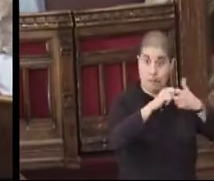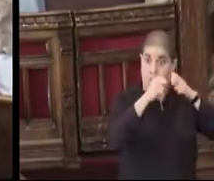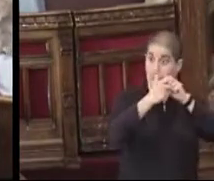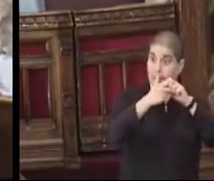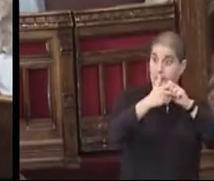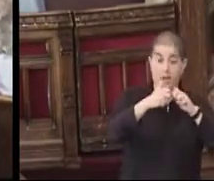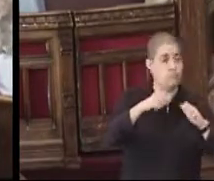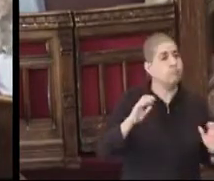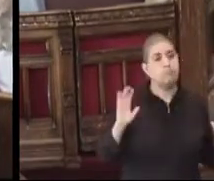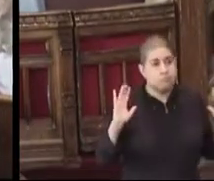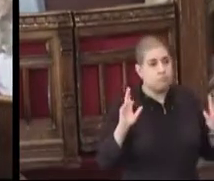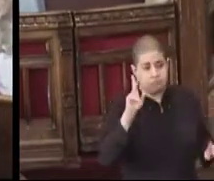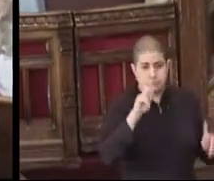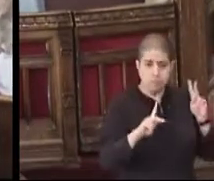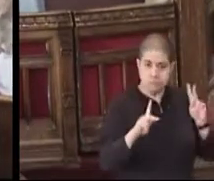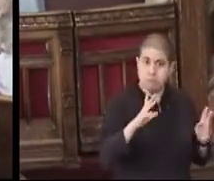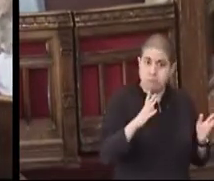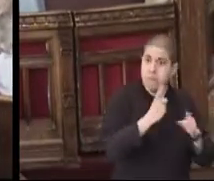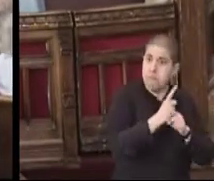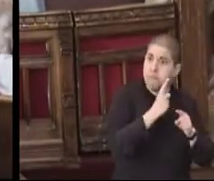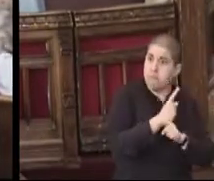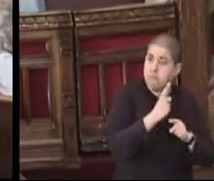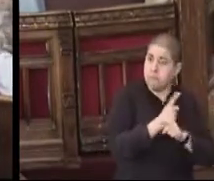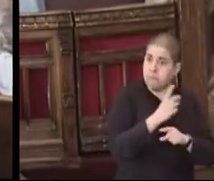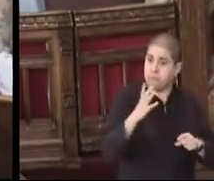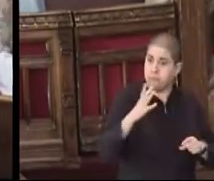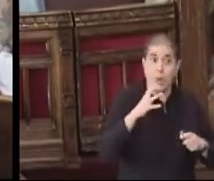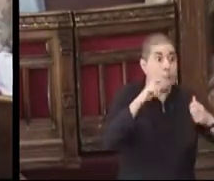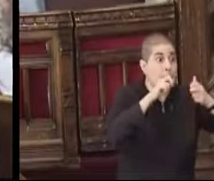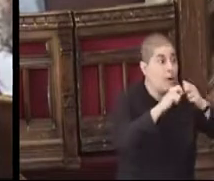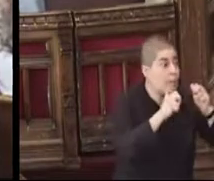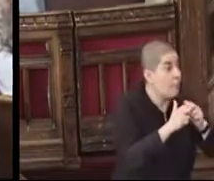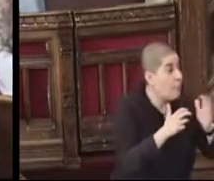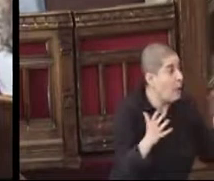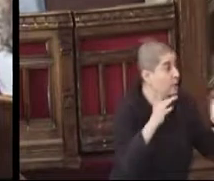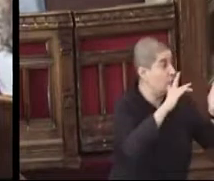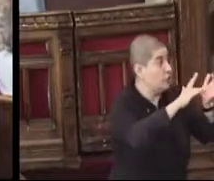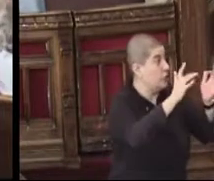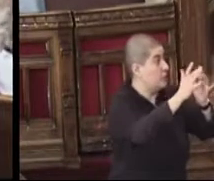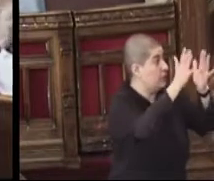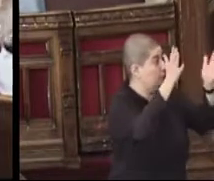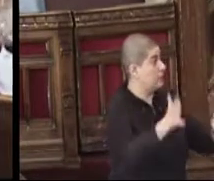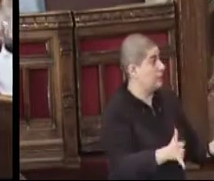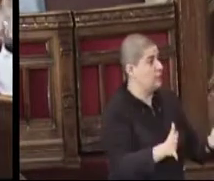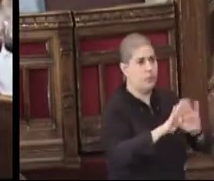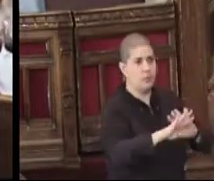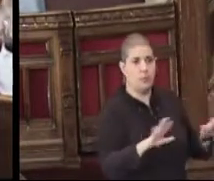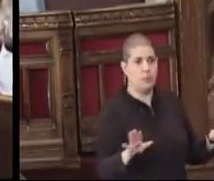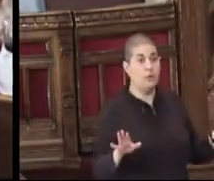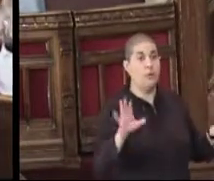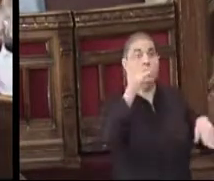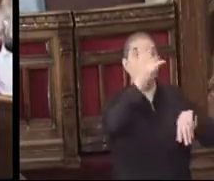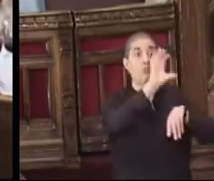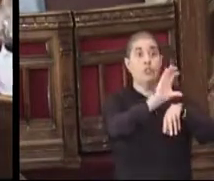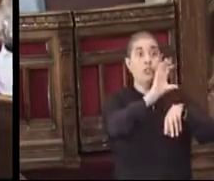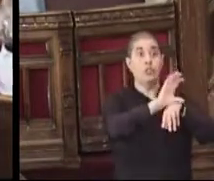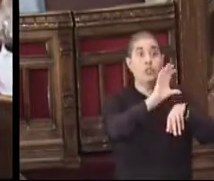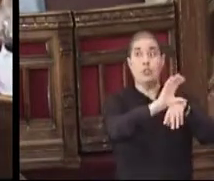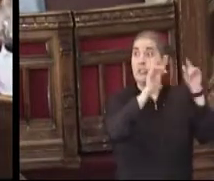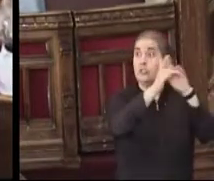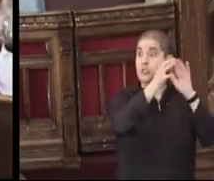for people. What's a problem for people is not Jesus, but what the church has done with